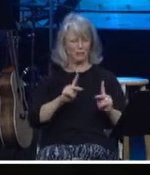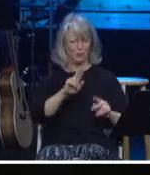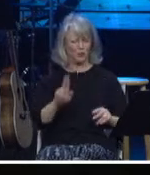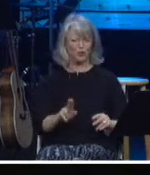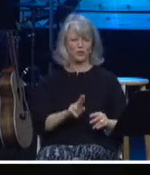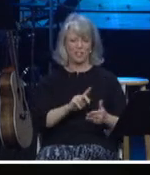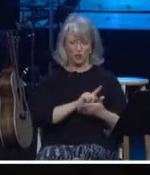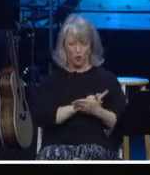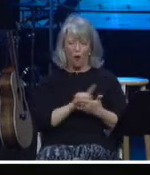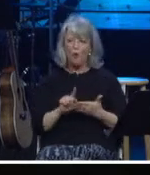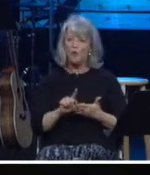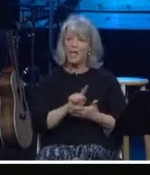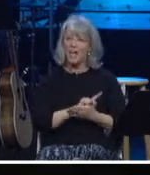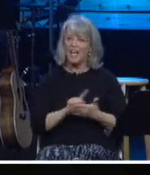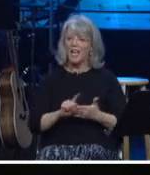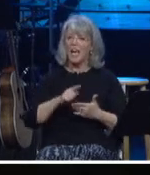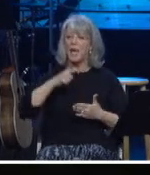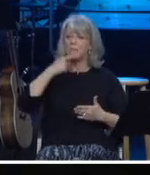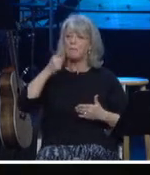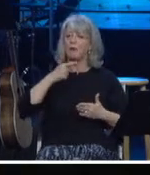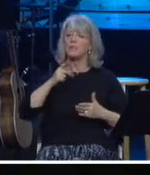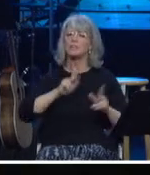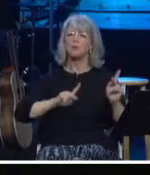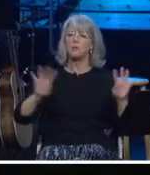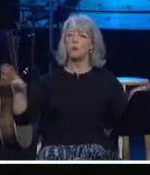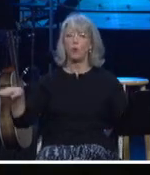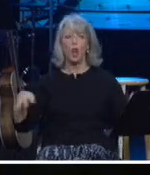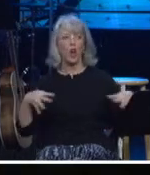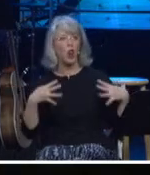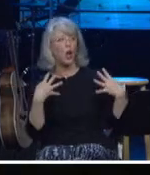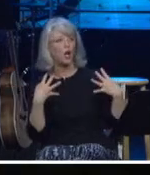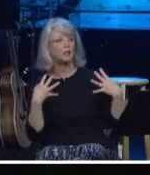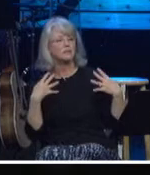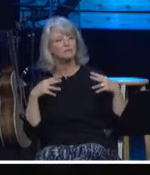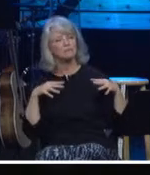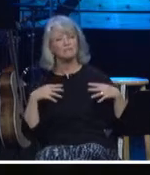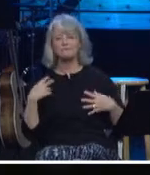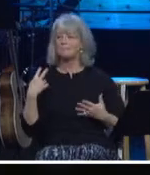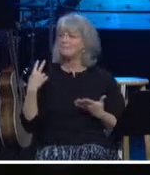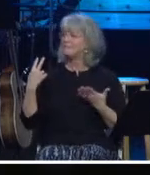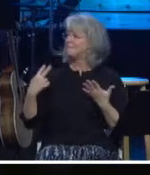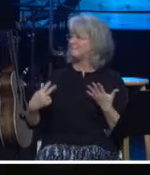public. They want to be noticed. They want to be pandered to.